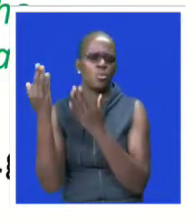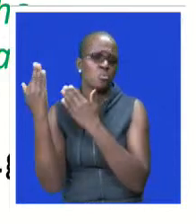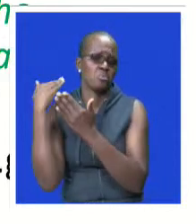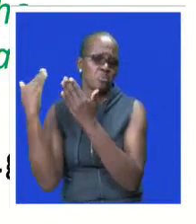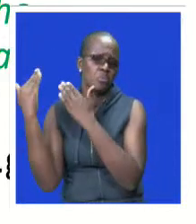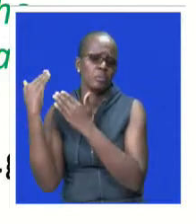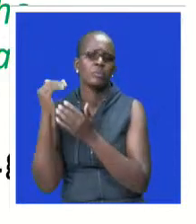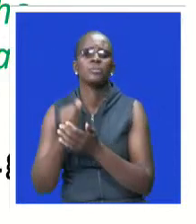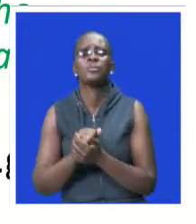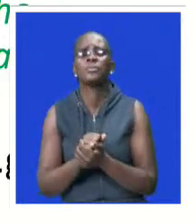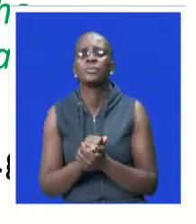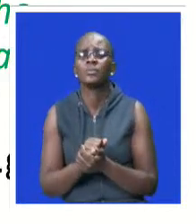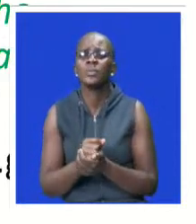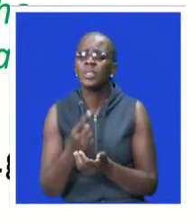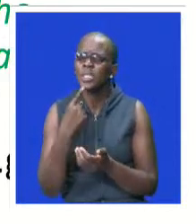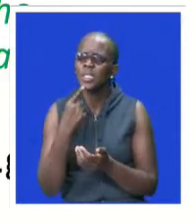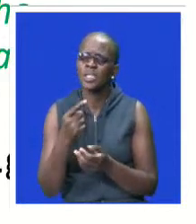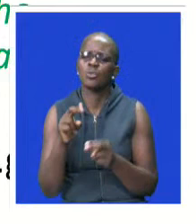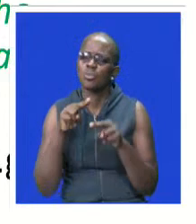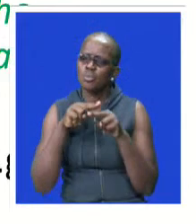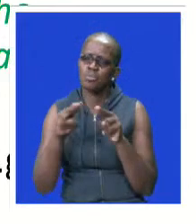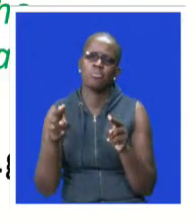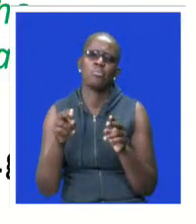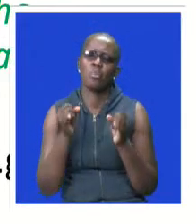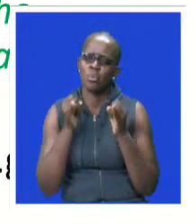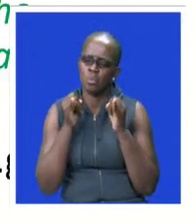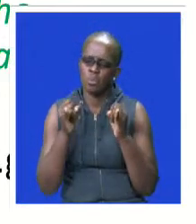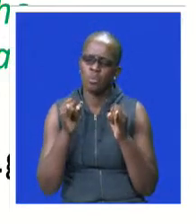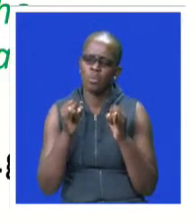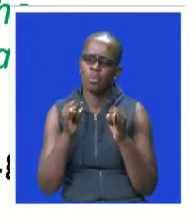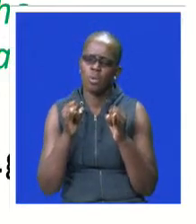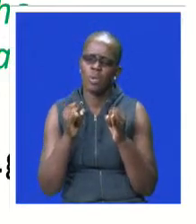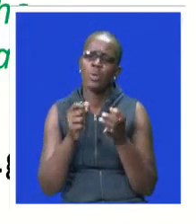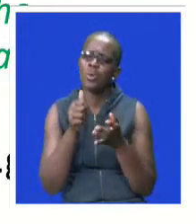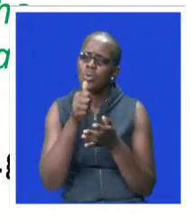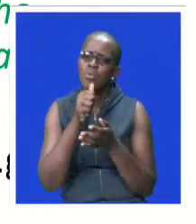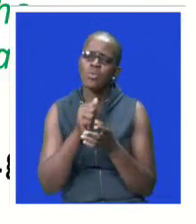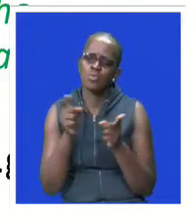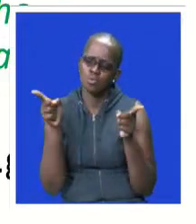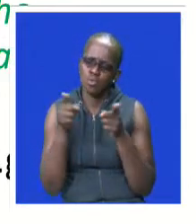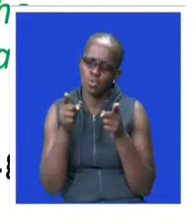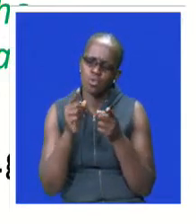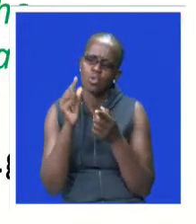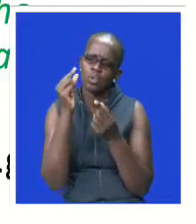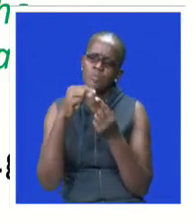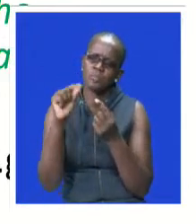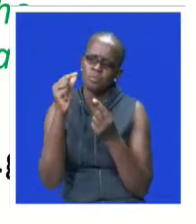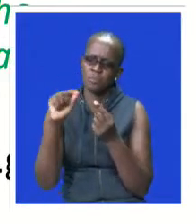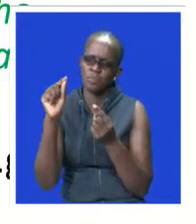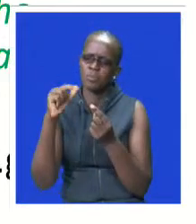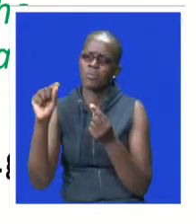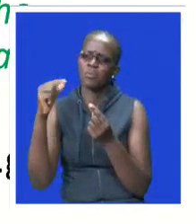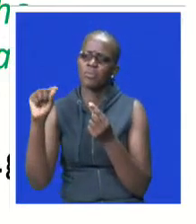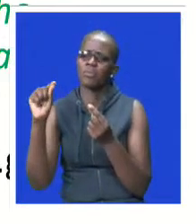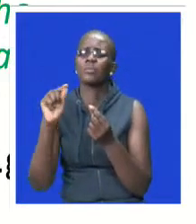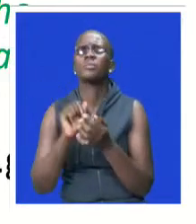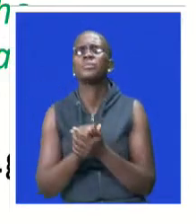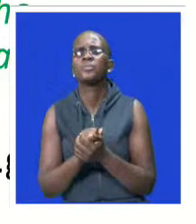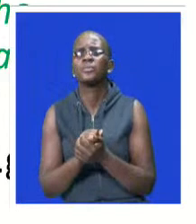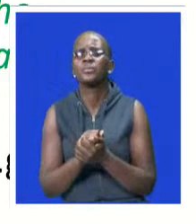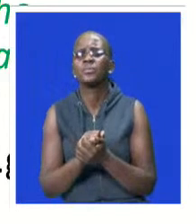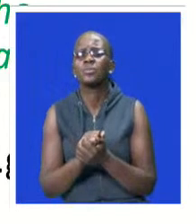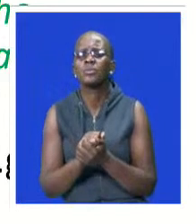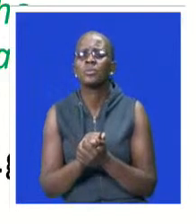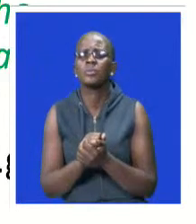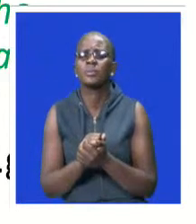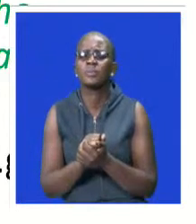in informal writing, we use short sentences, right? In informal writing, we use what we call